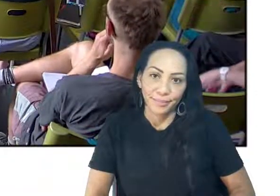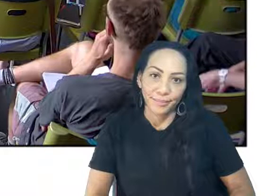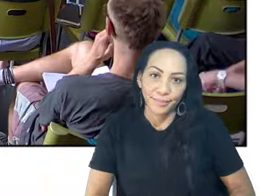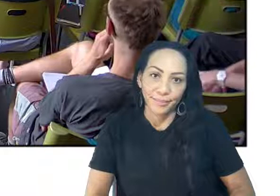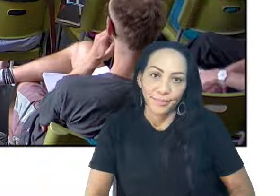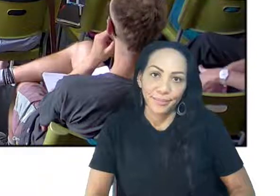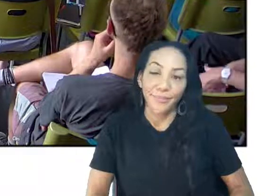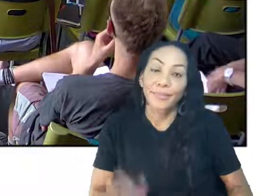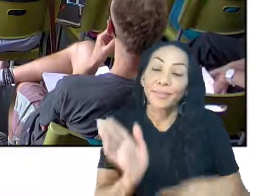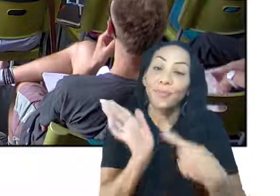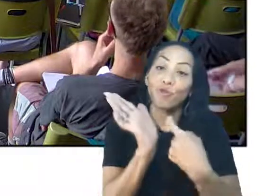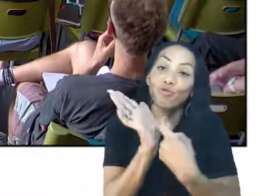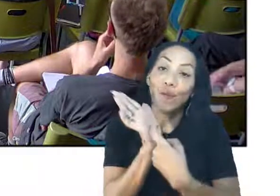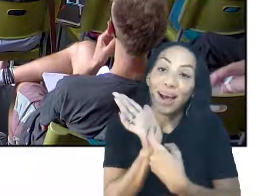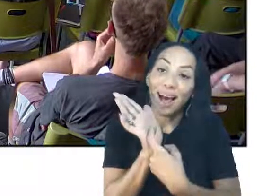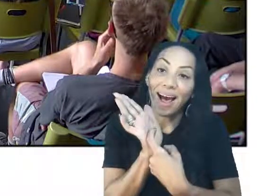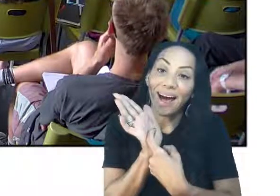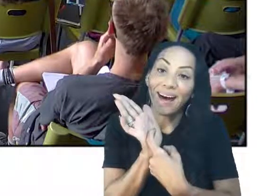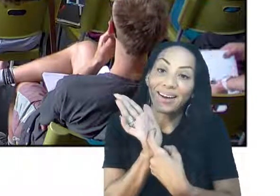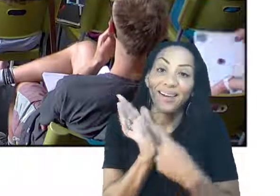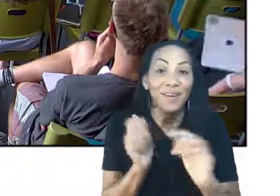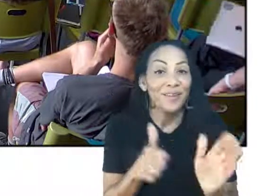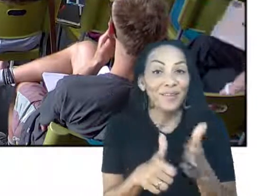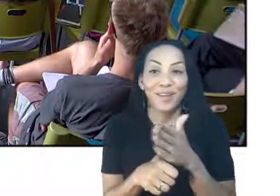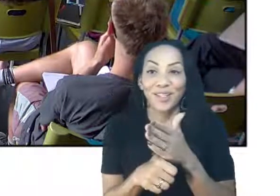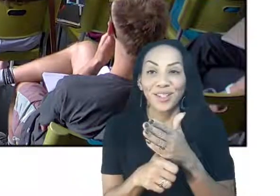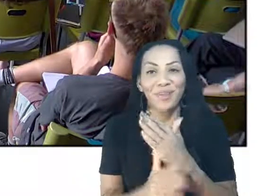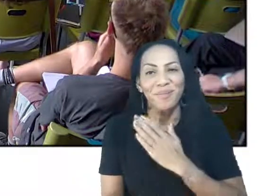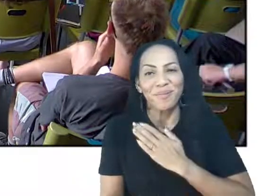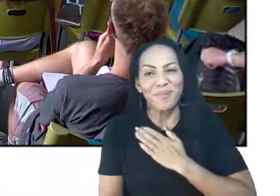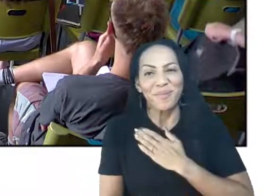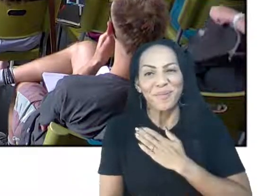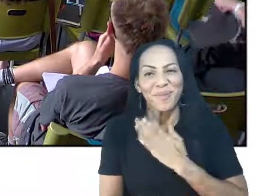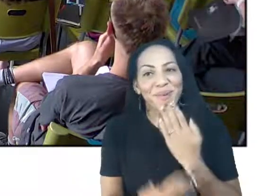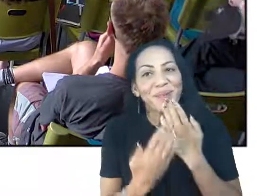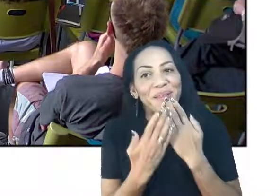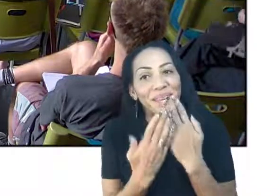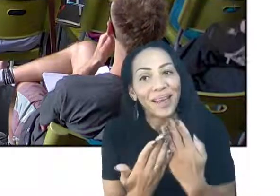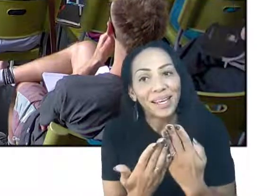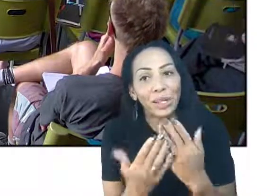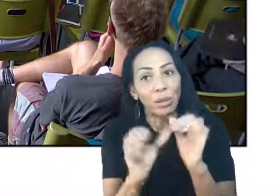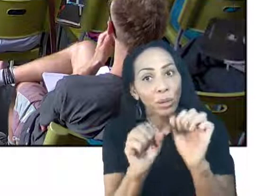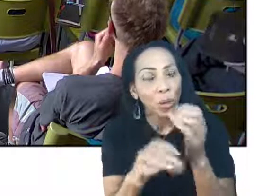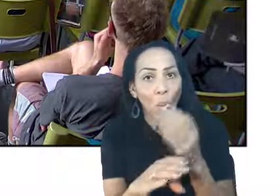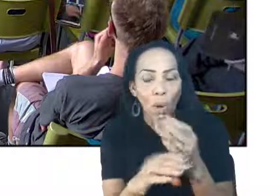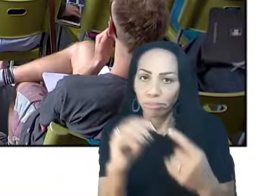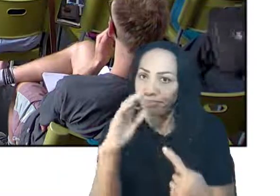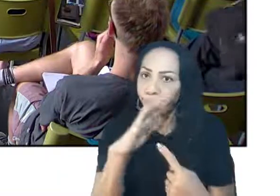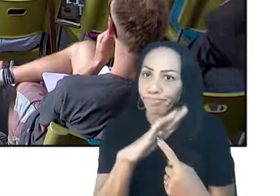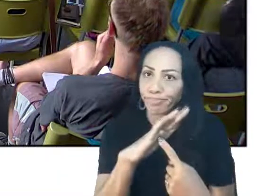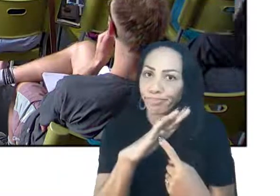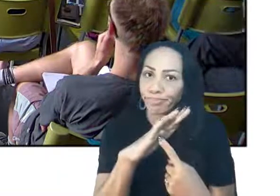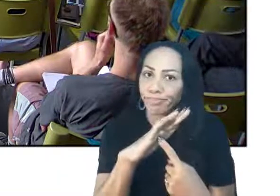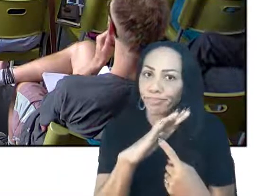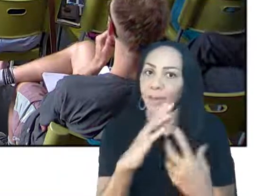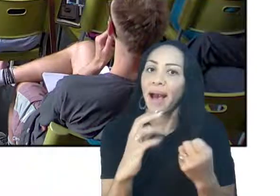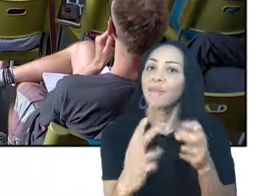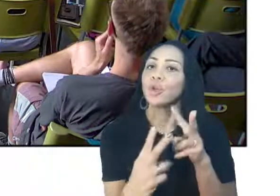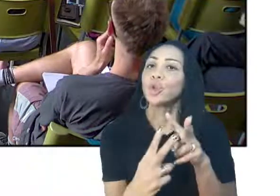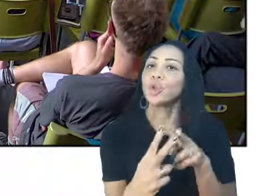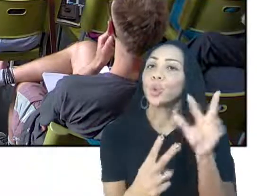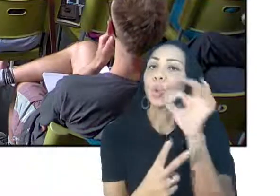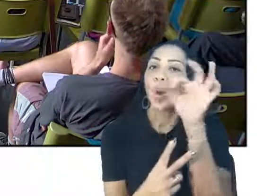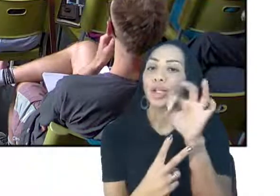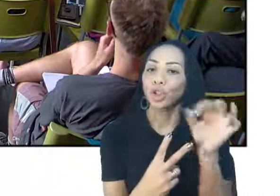Raquel, first of all, I'd just like to thank you for the work that you're doing, because it's really important. I've got two questions. One